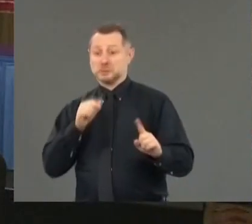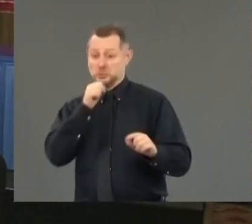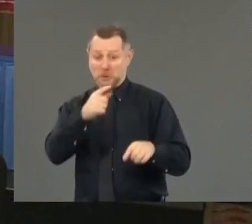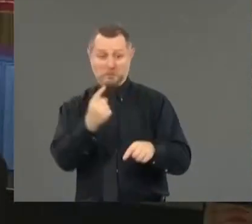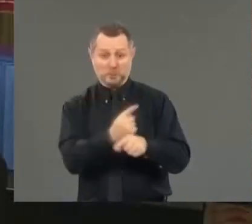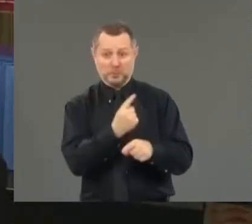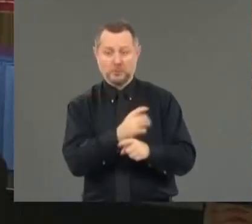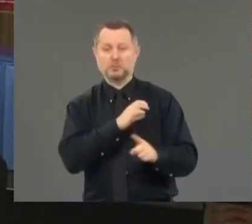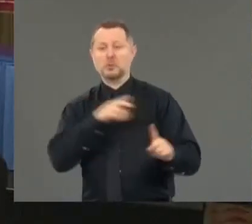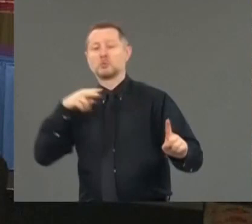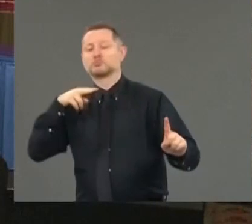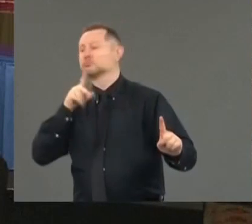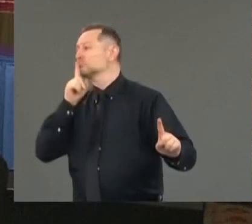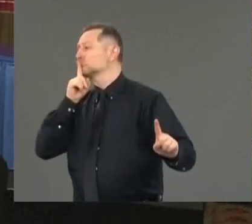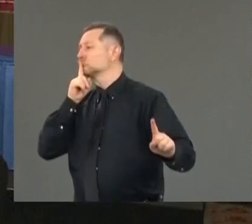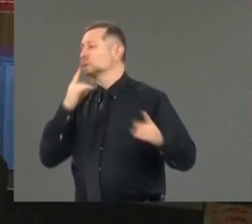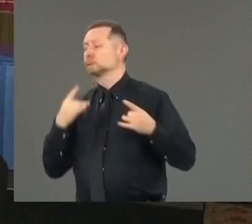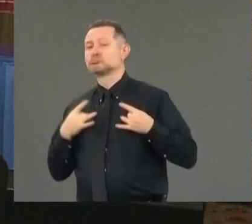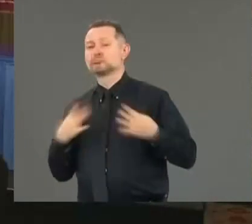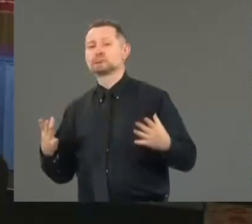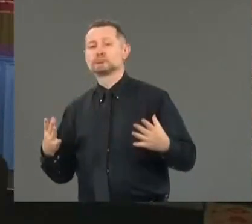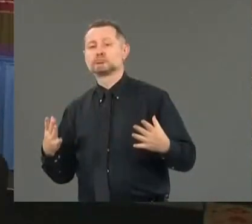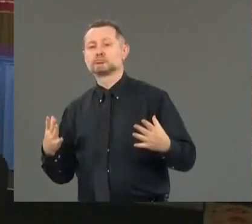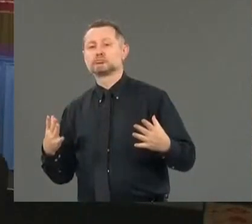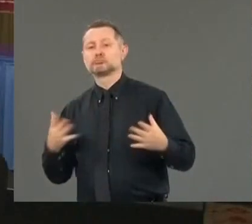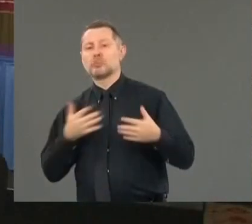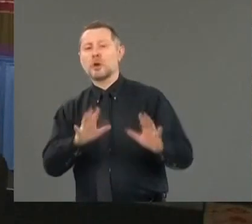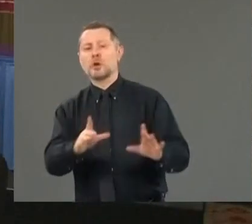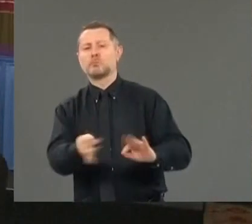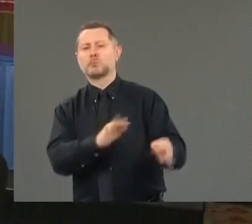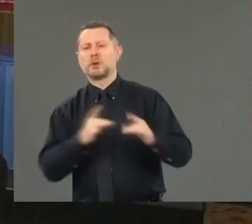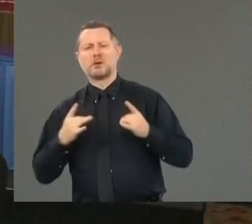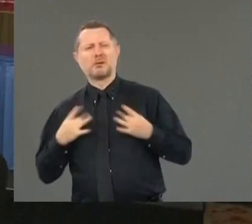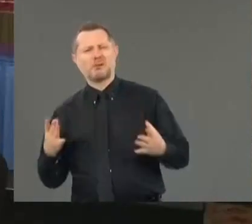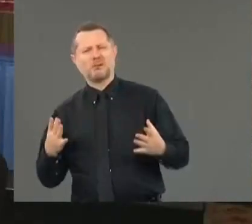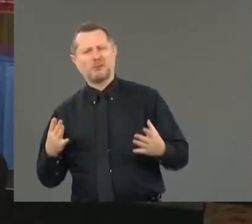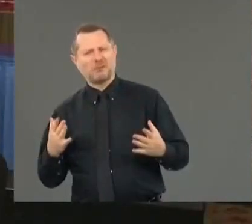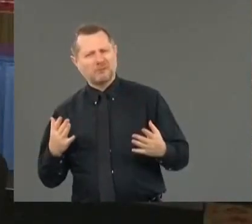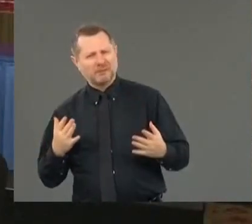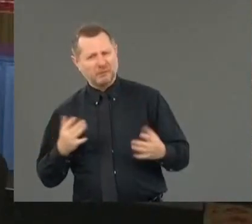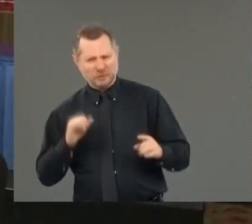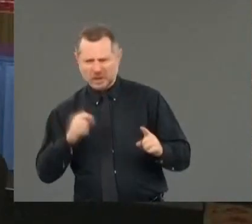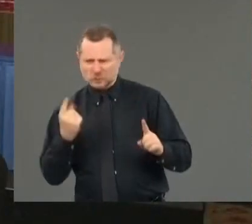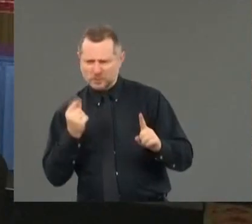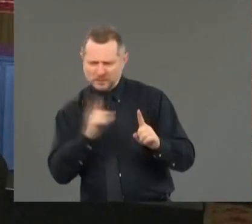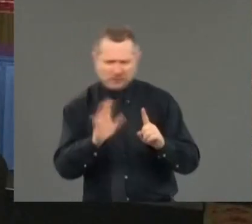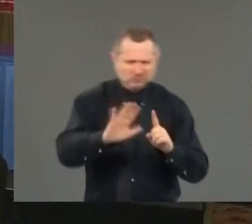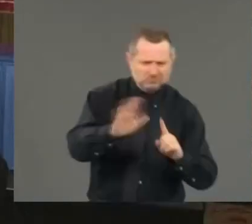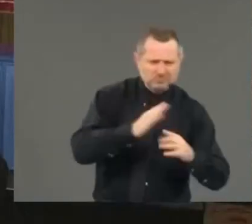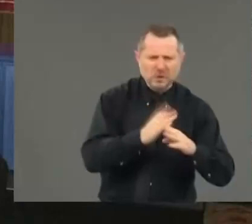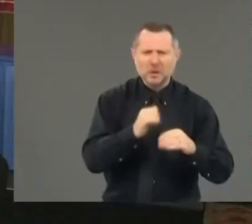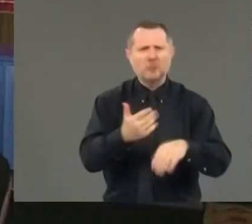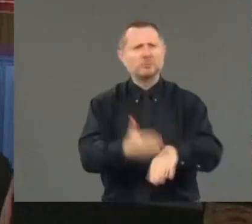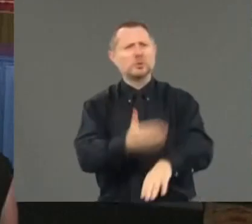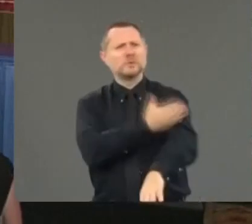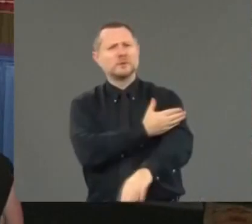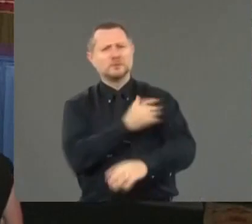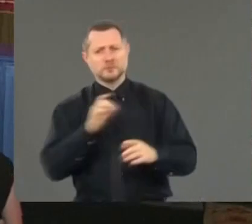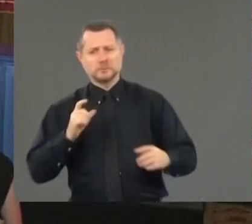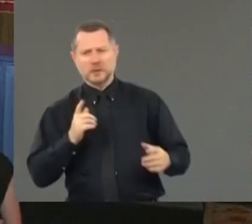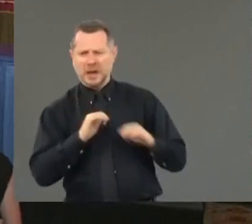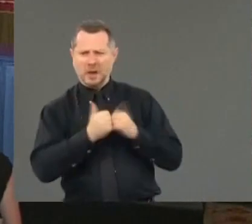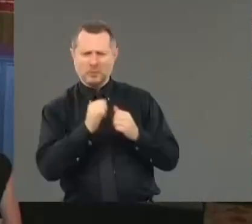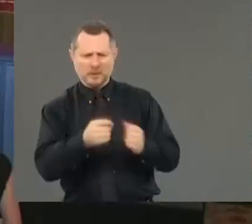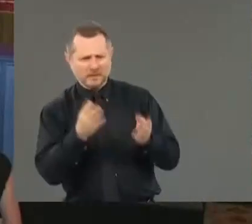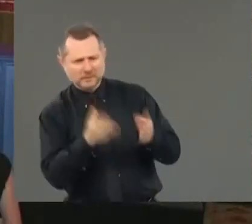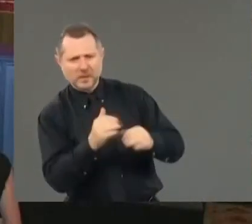not stopping it or following up. What more can be done on this issue to encourage, to